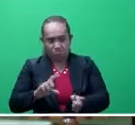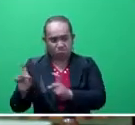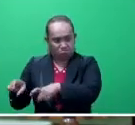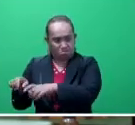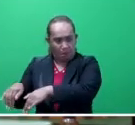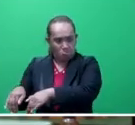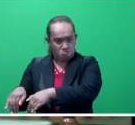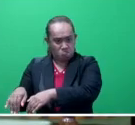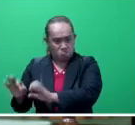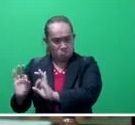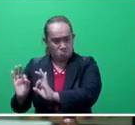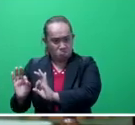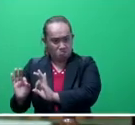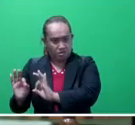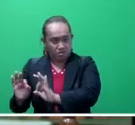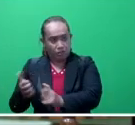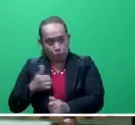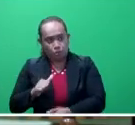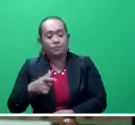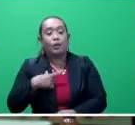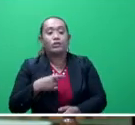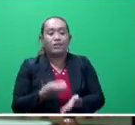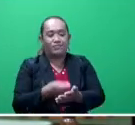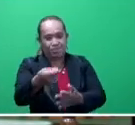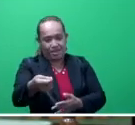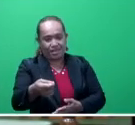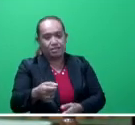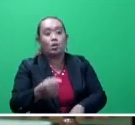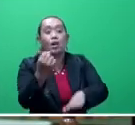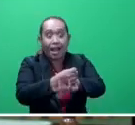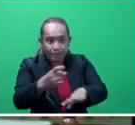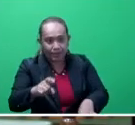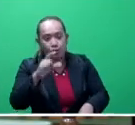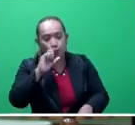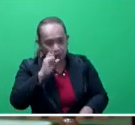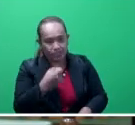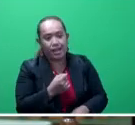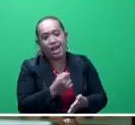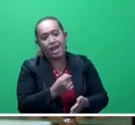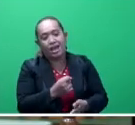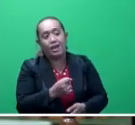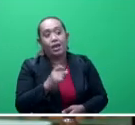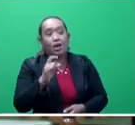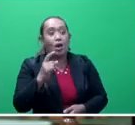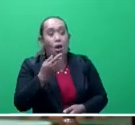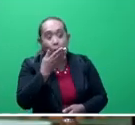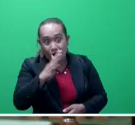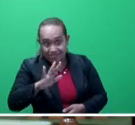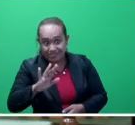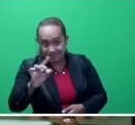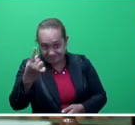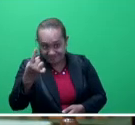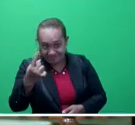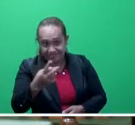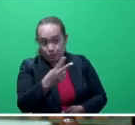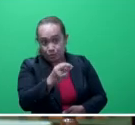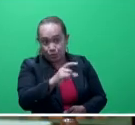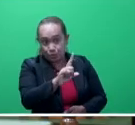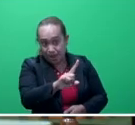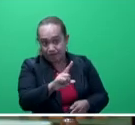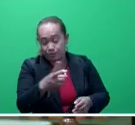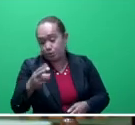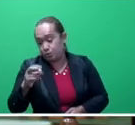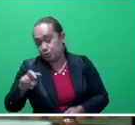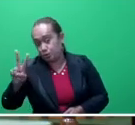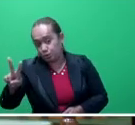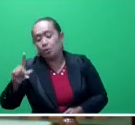law where they don't have to do that whilst the vehicle has been off the road. From 1 August 2021 to 31 July 2022, the owners of these vehicles